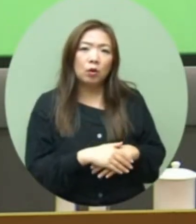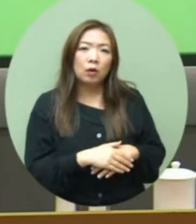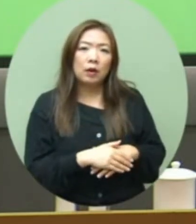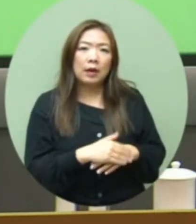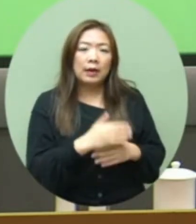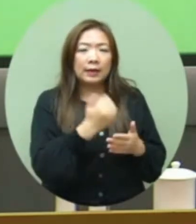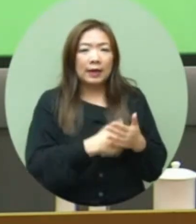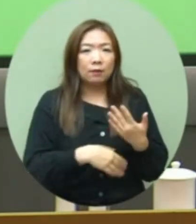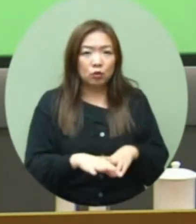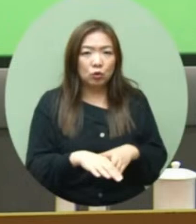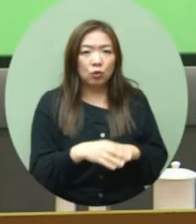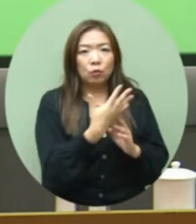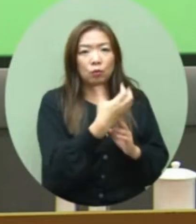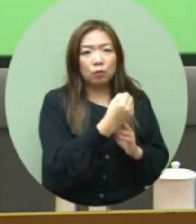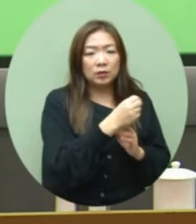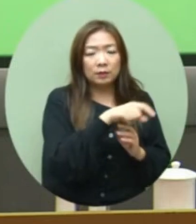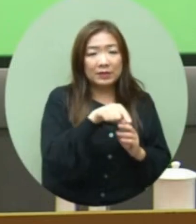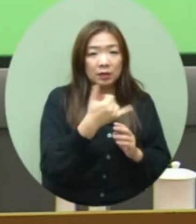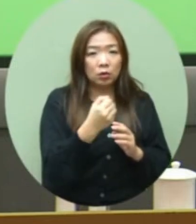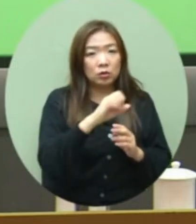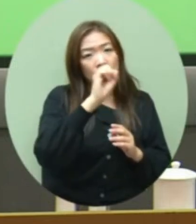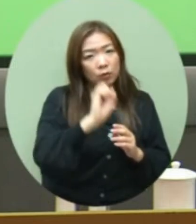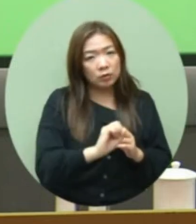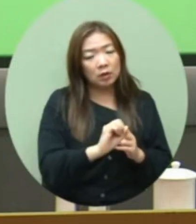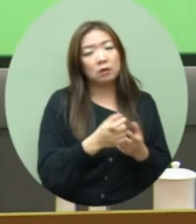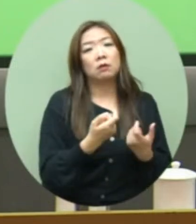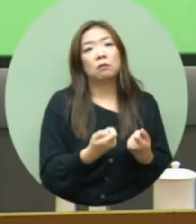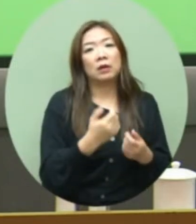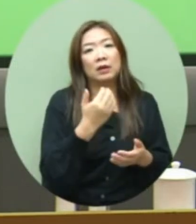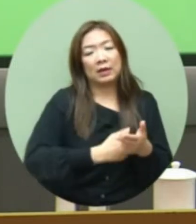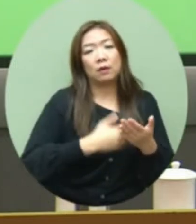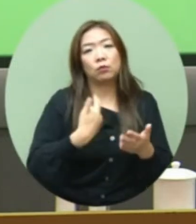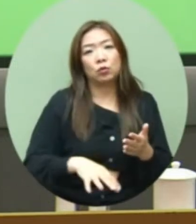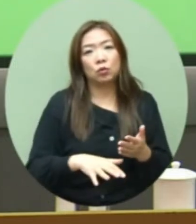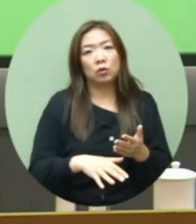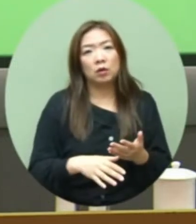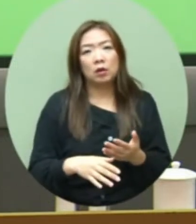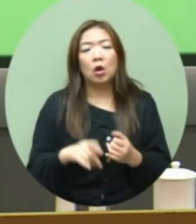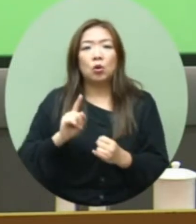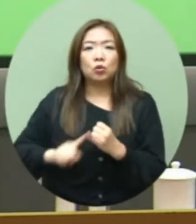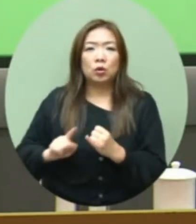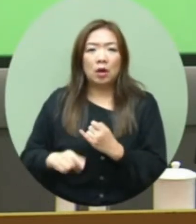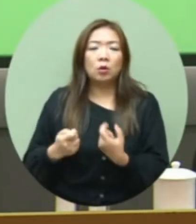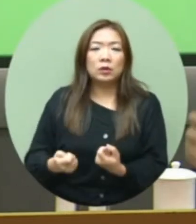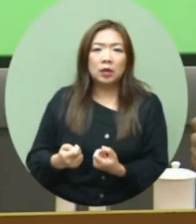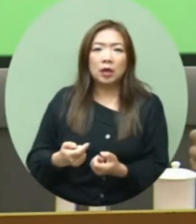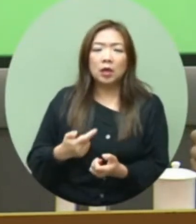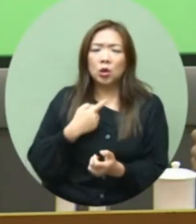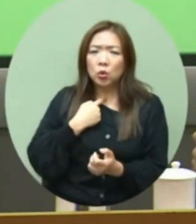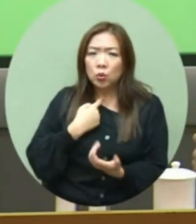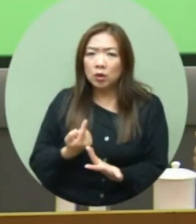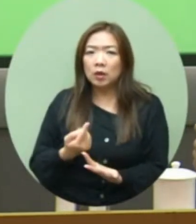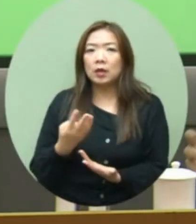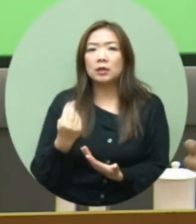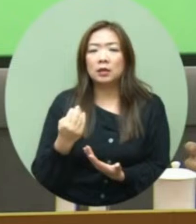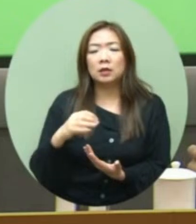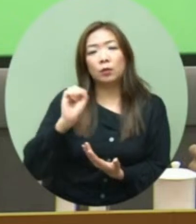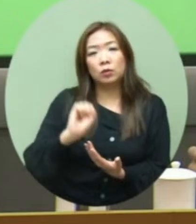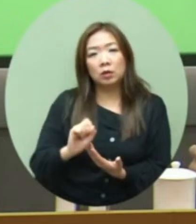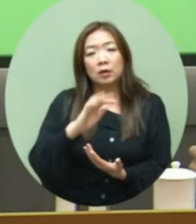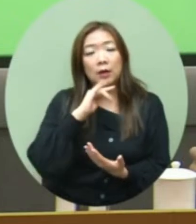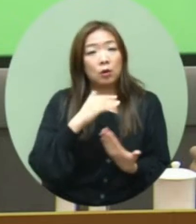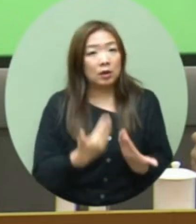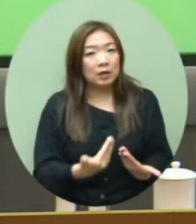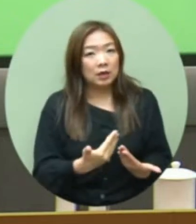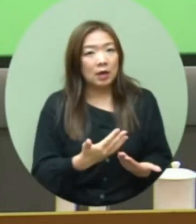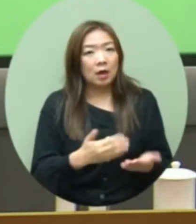in the future, when everything is in place, some households